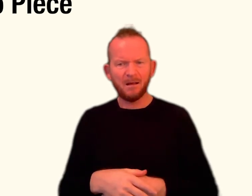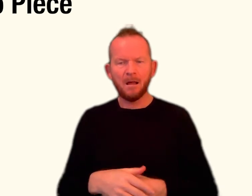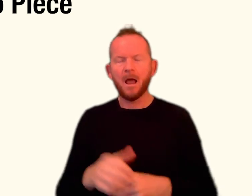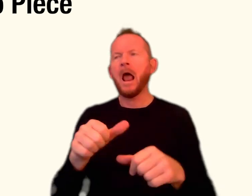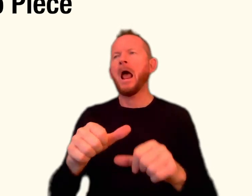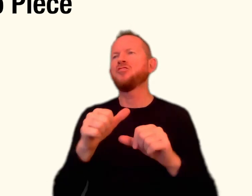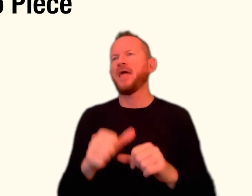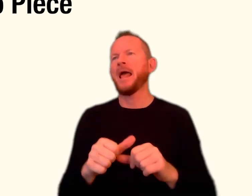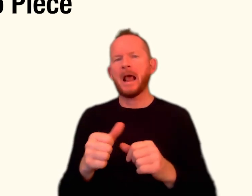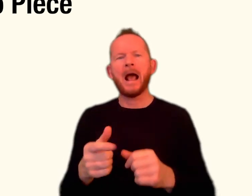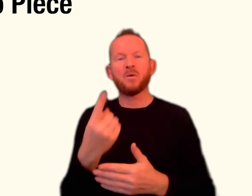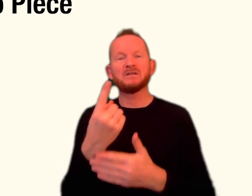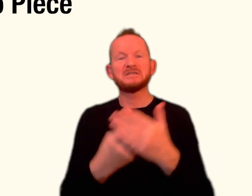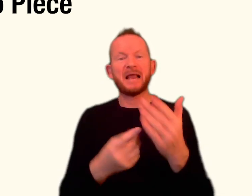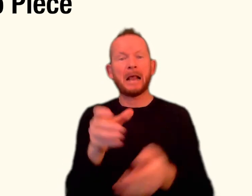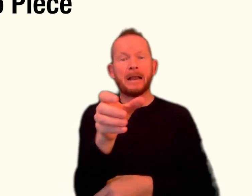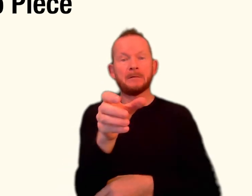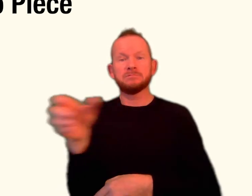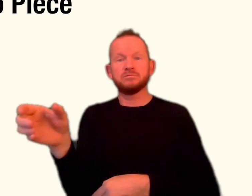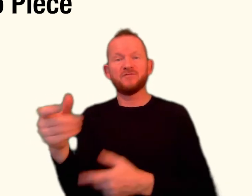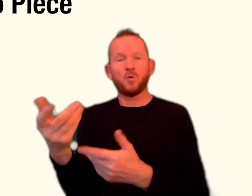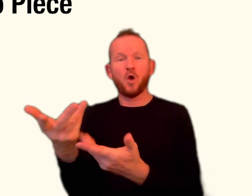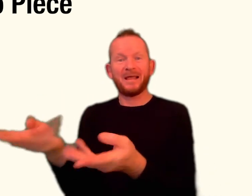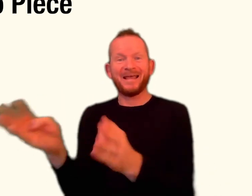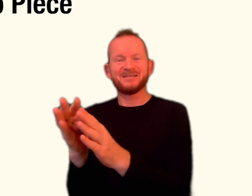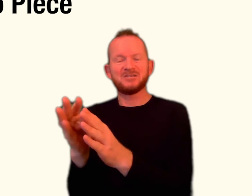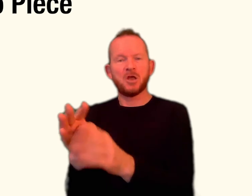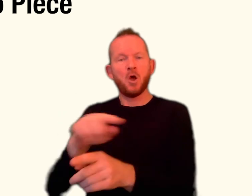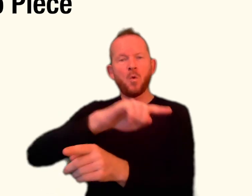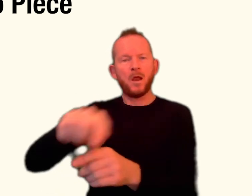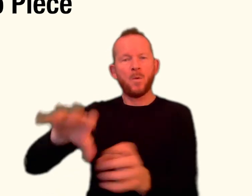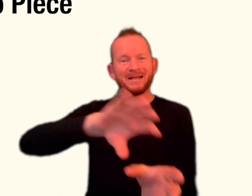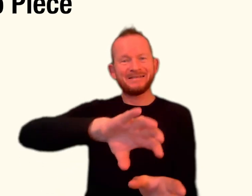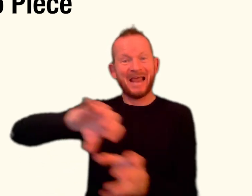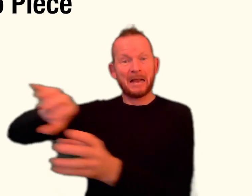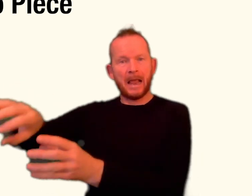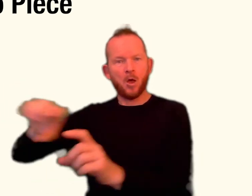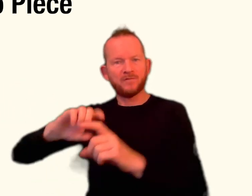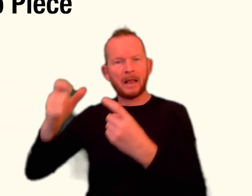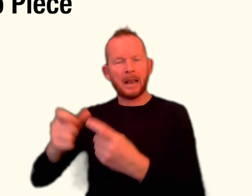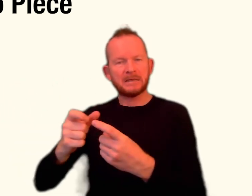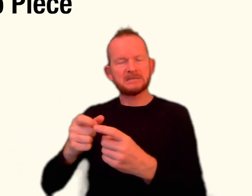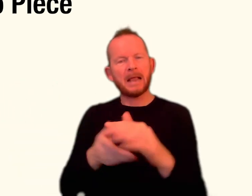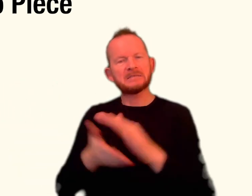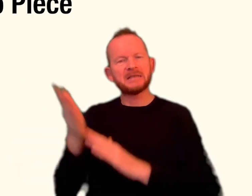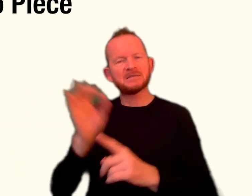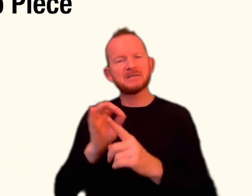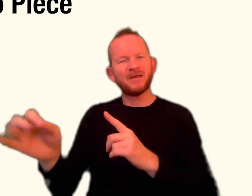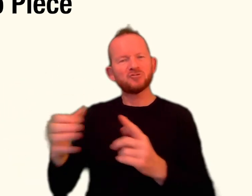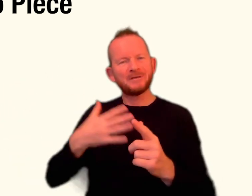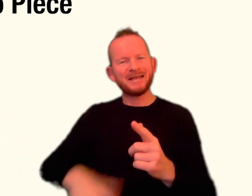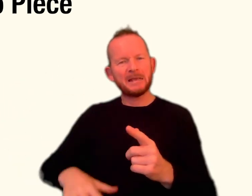I got singled out with a few other kids, and we were taken out of our class and sent to the special needs